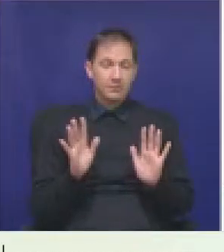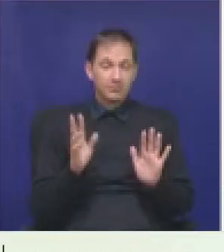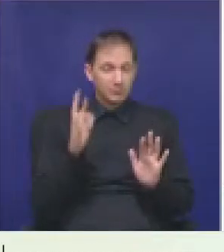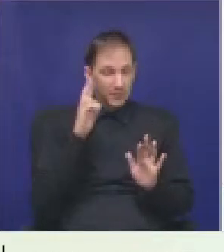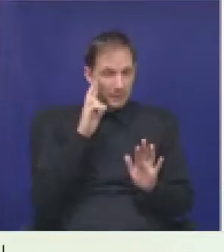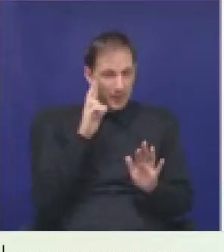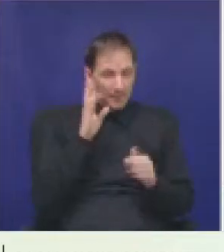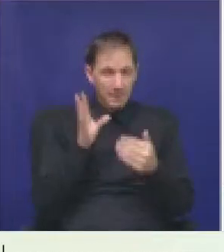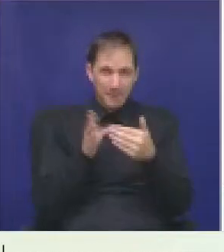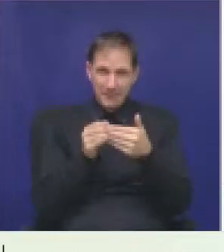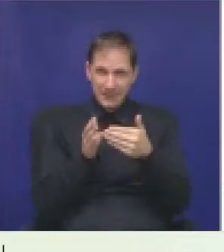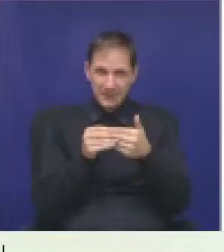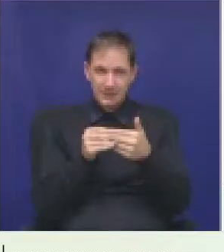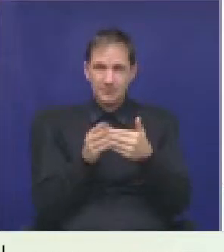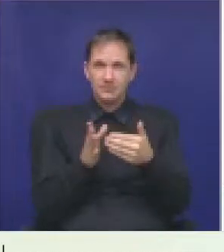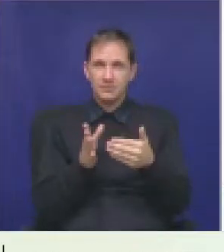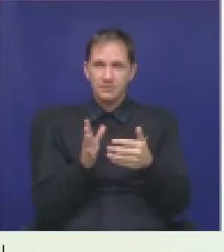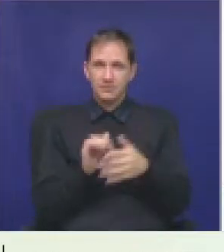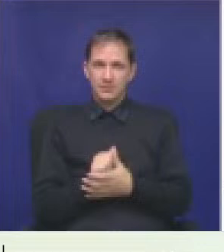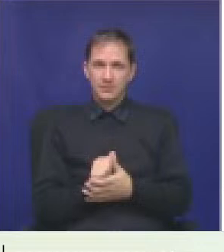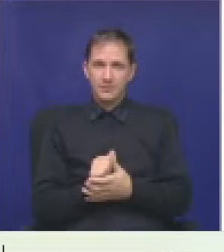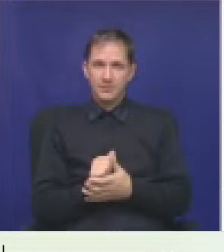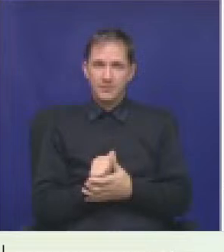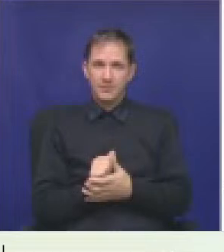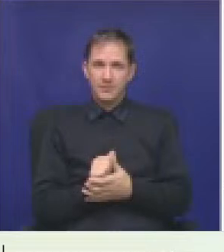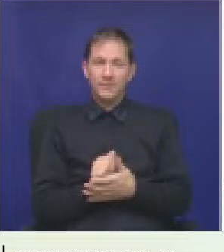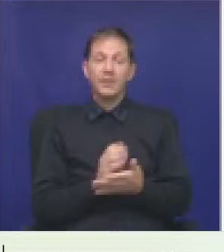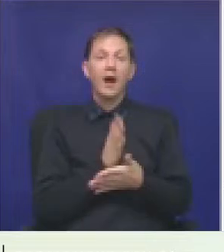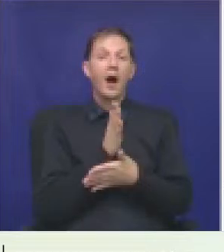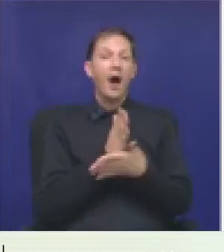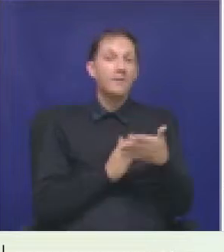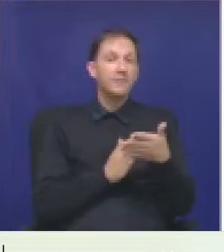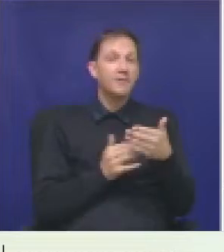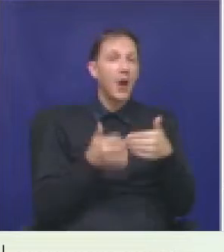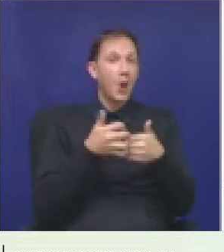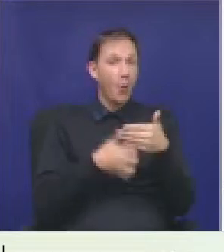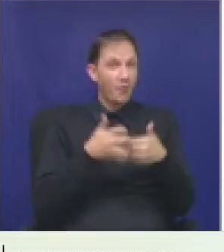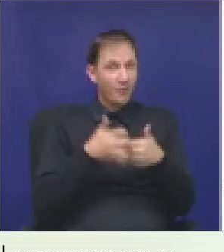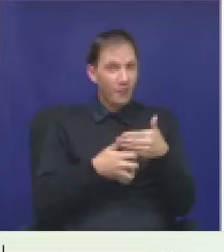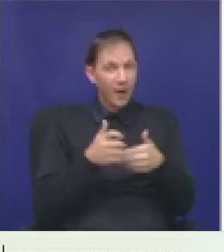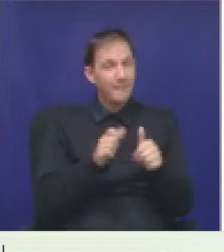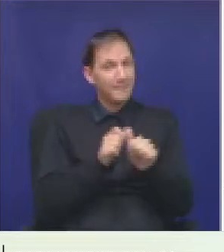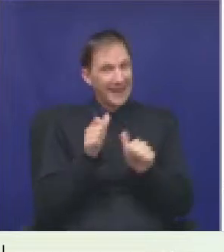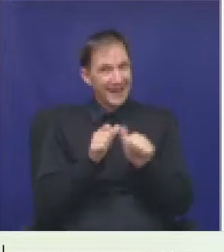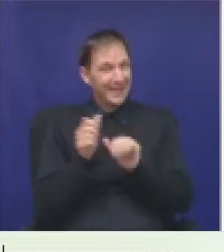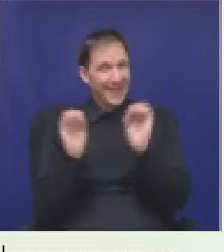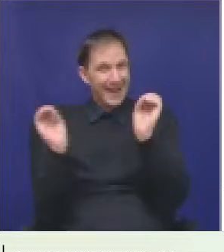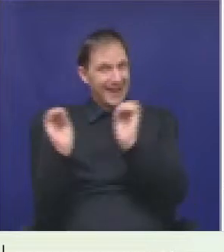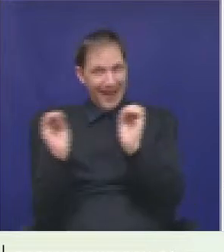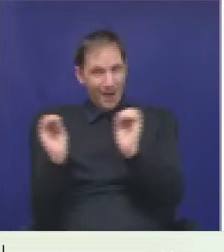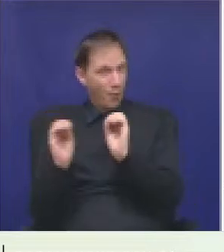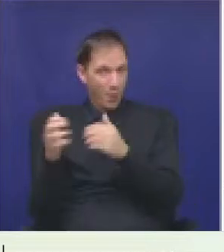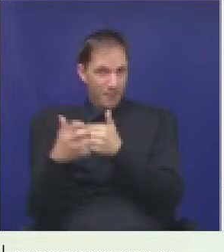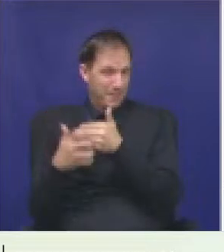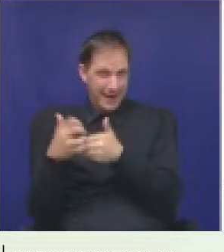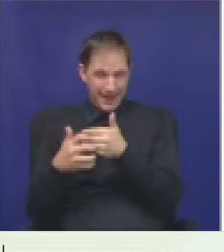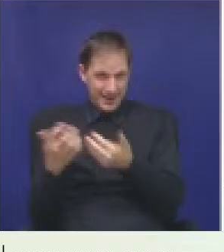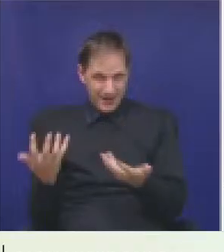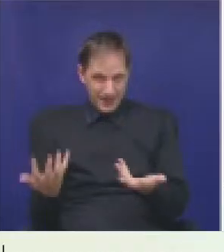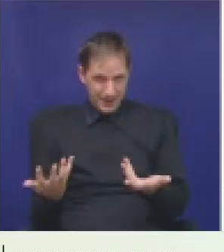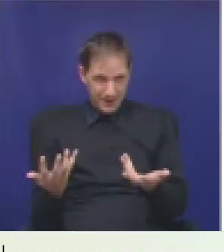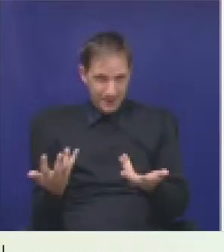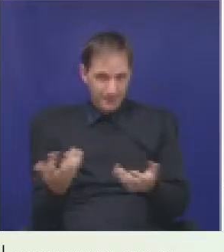members on the other side to say half a loaf is better than nothing. Because if the